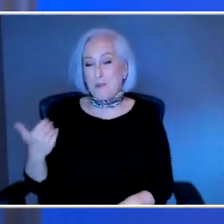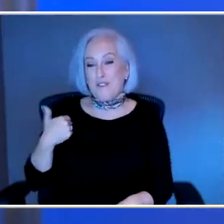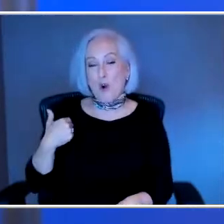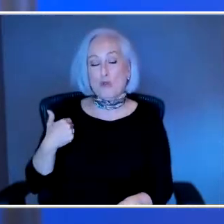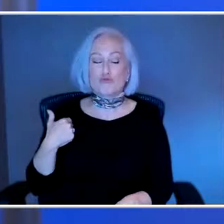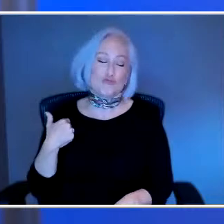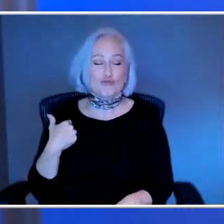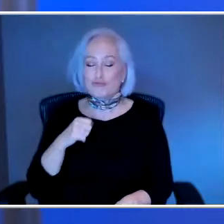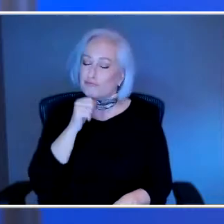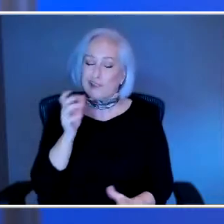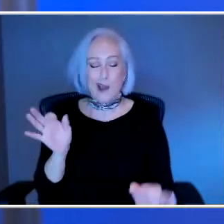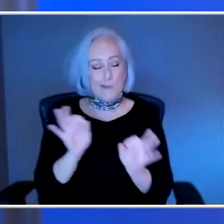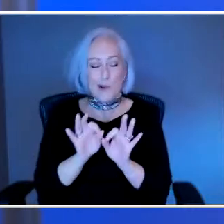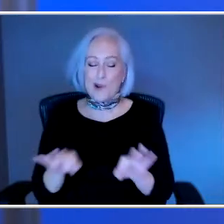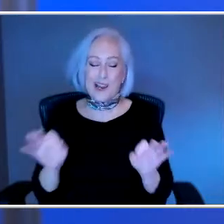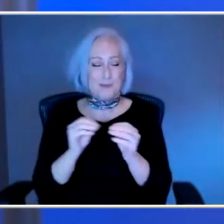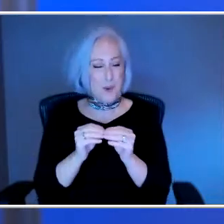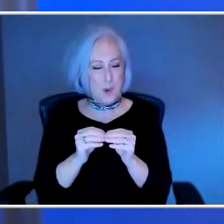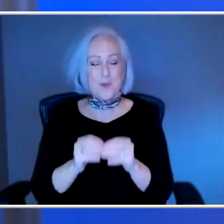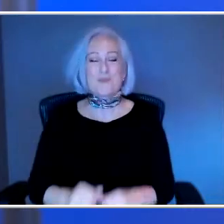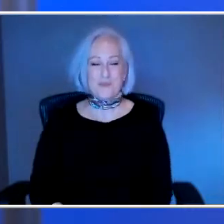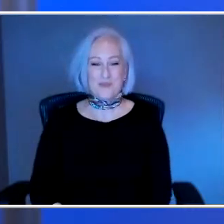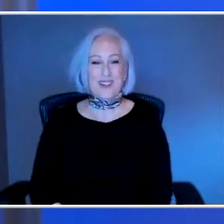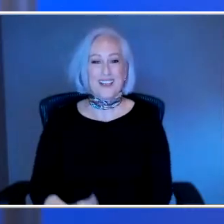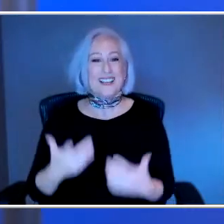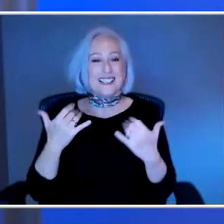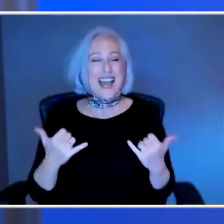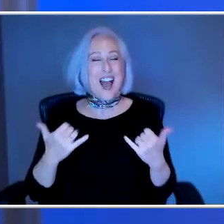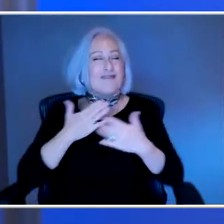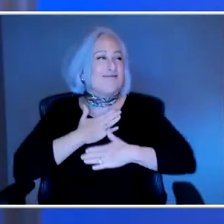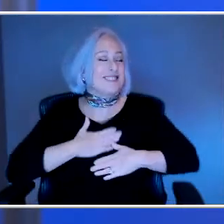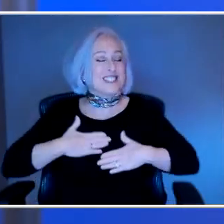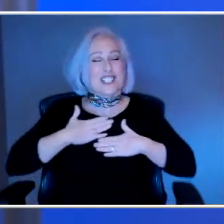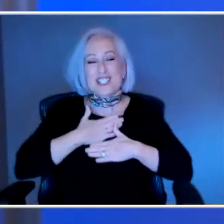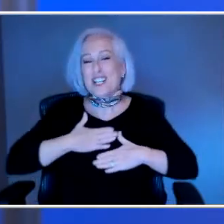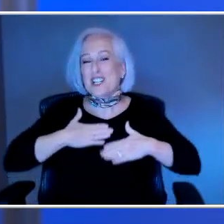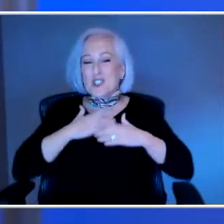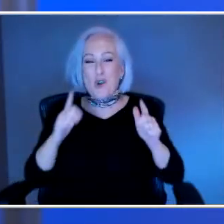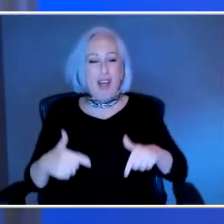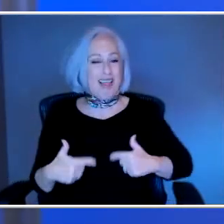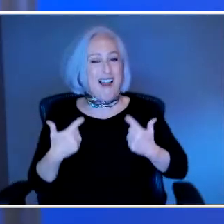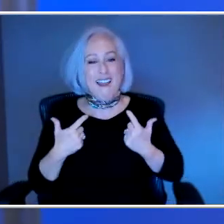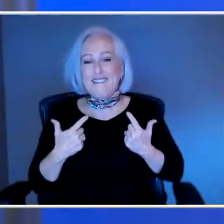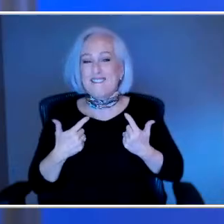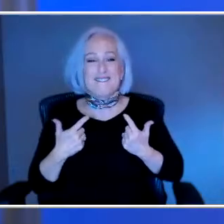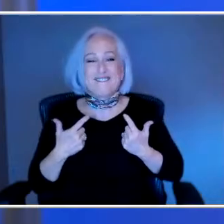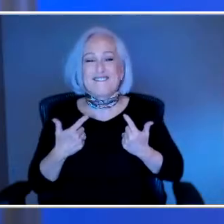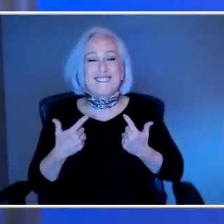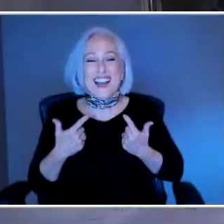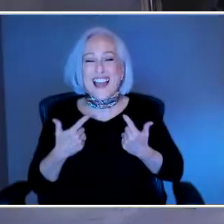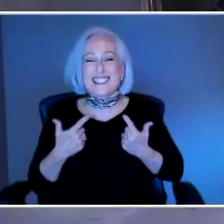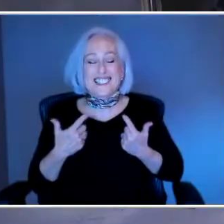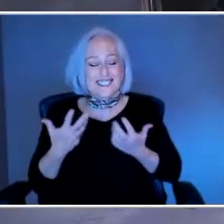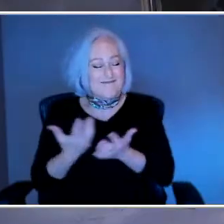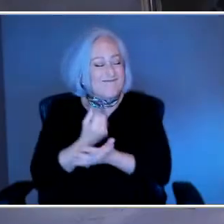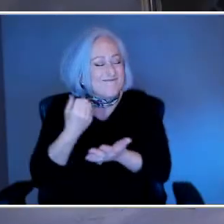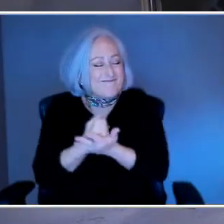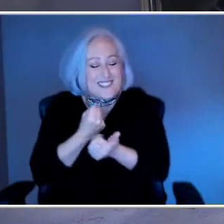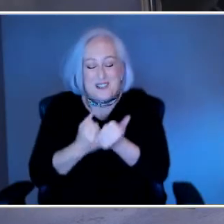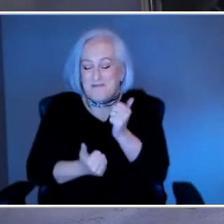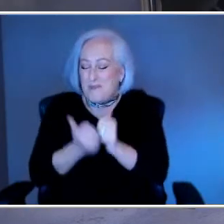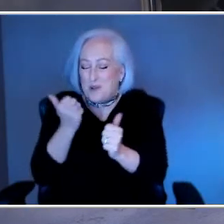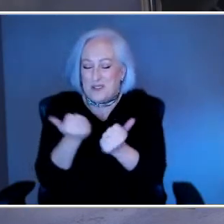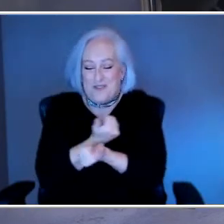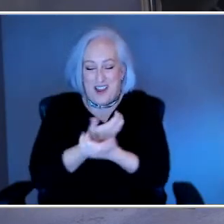so just really being able to enjoy a life and get the most out of it, because being faced with